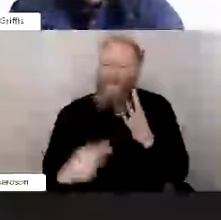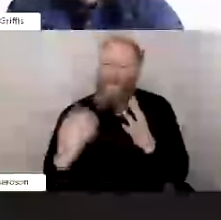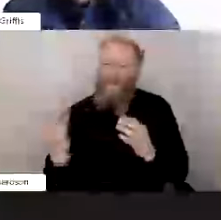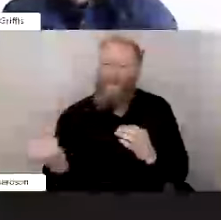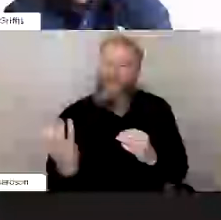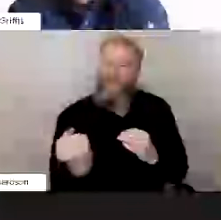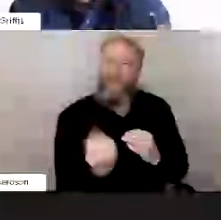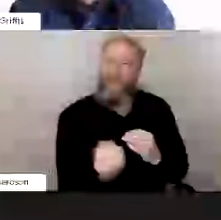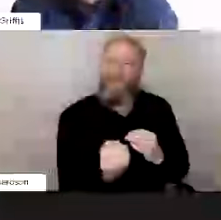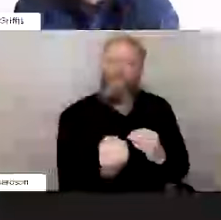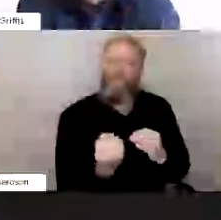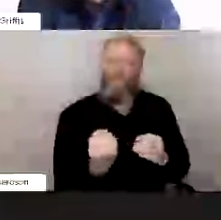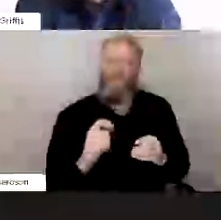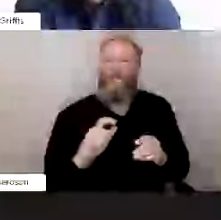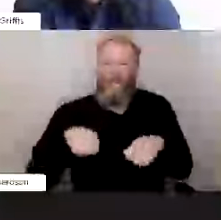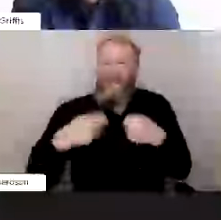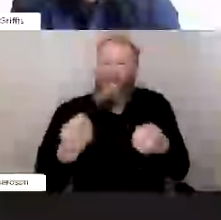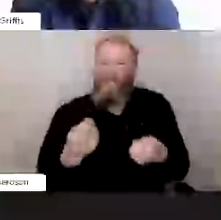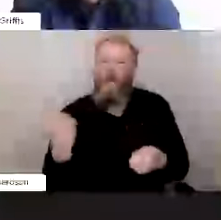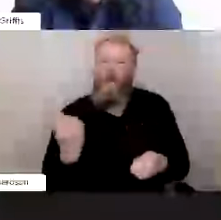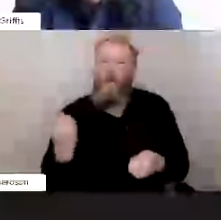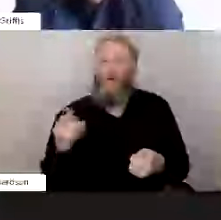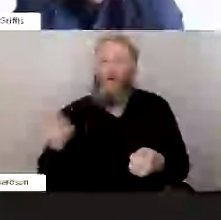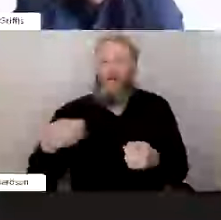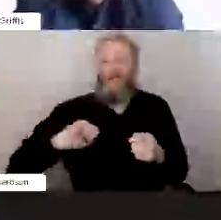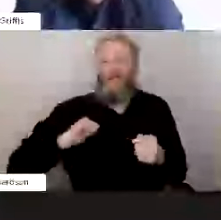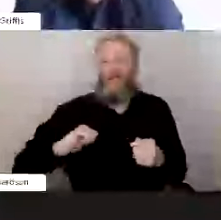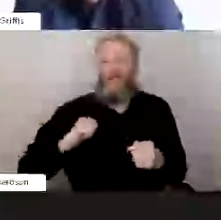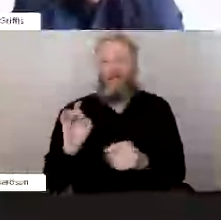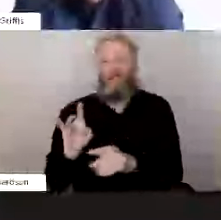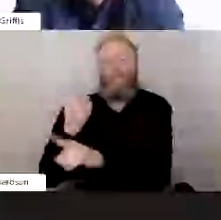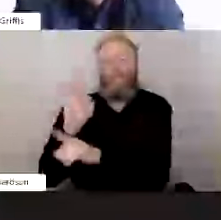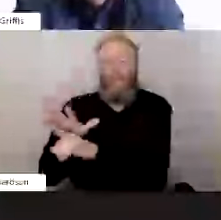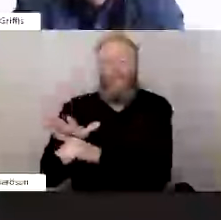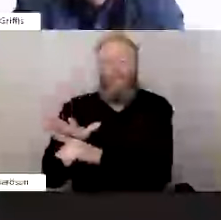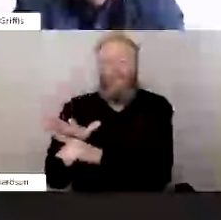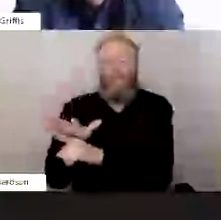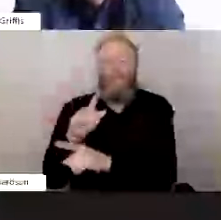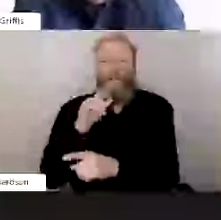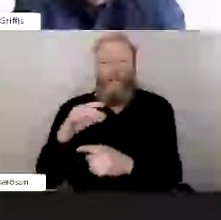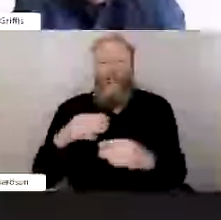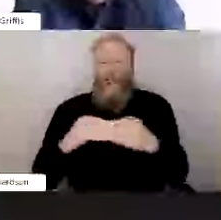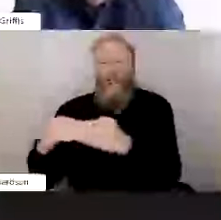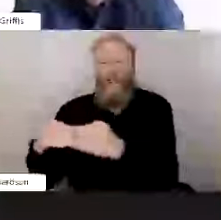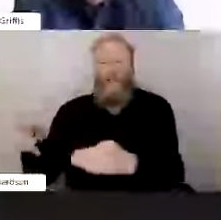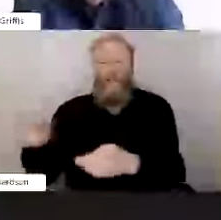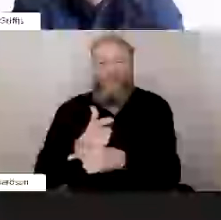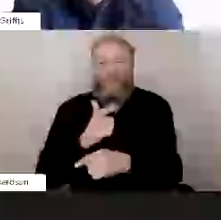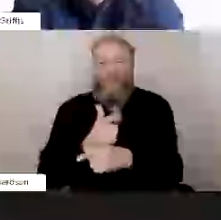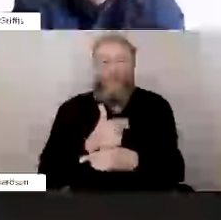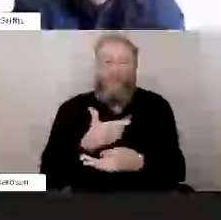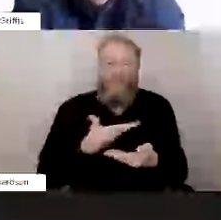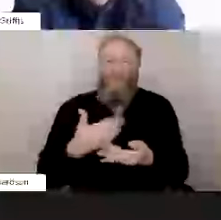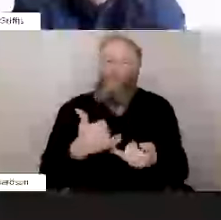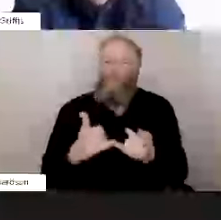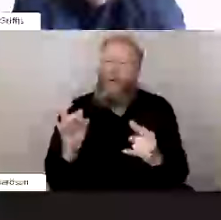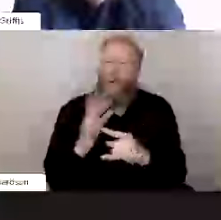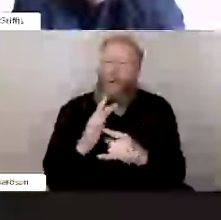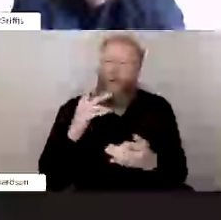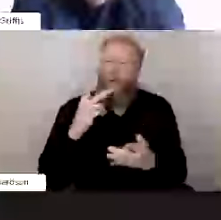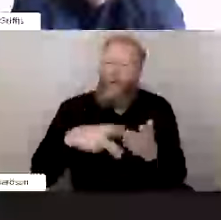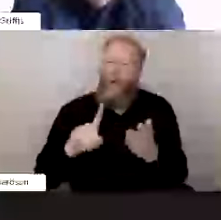delivered by those staff themselves so that they can lead those discussions. But that's a really important part of what we do as well.